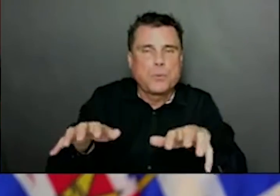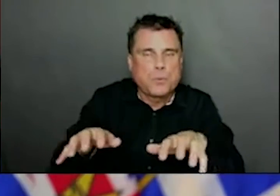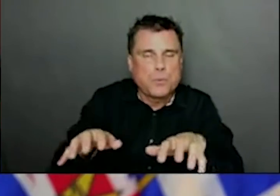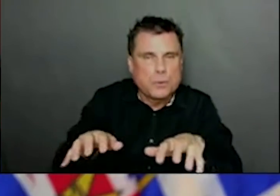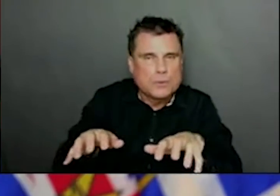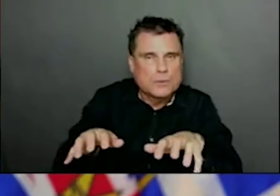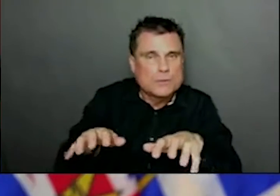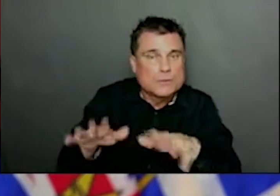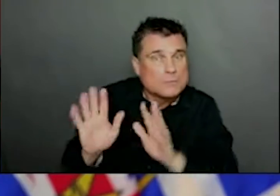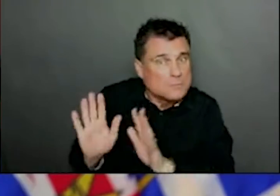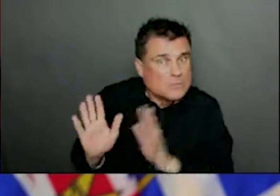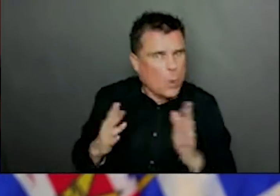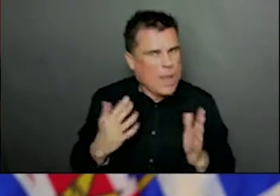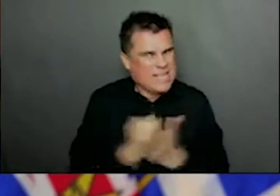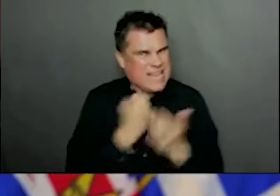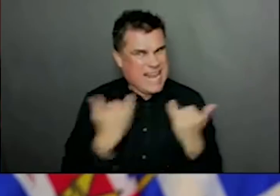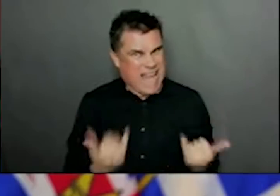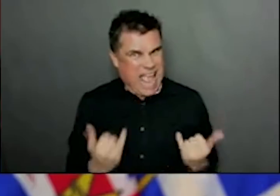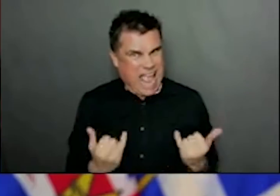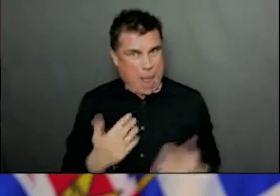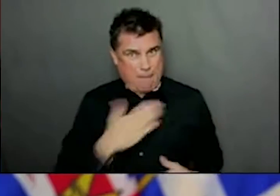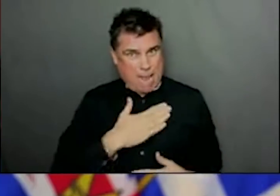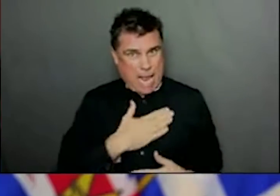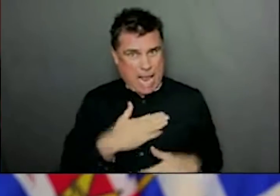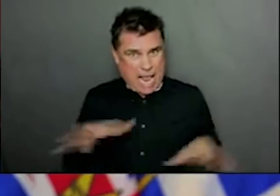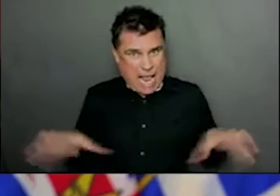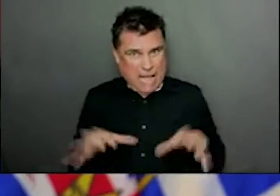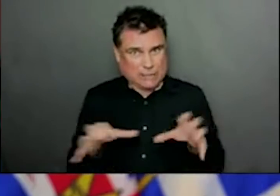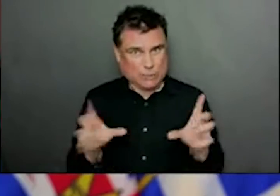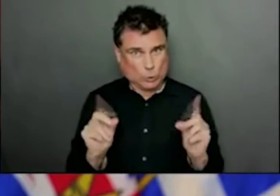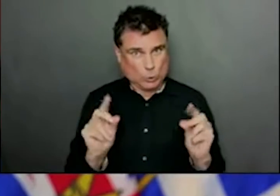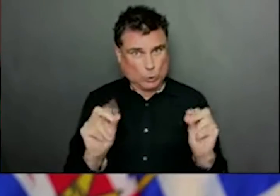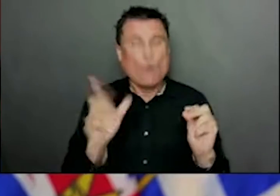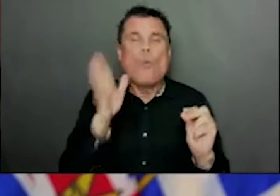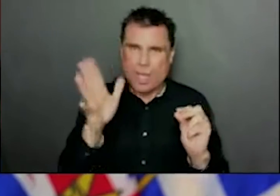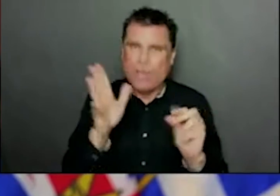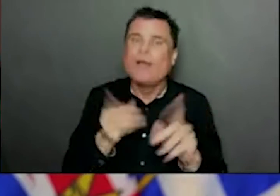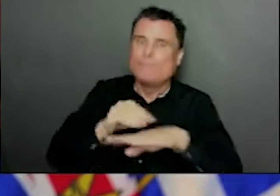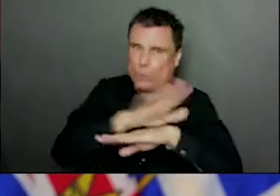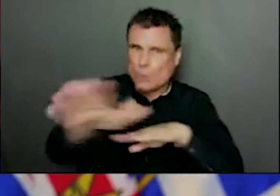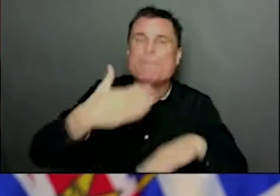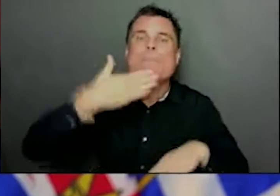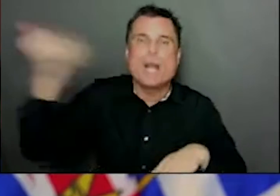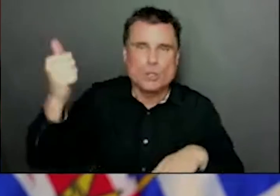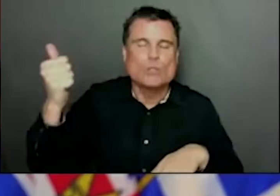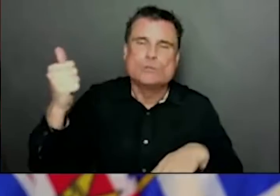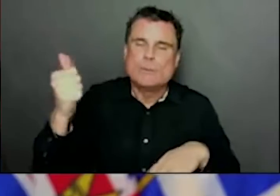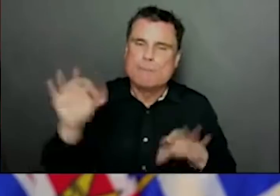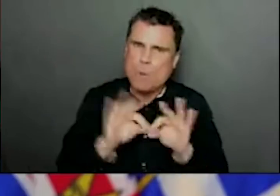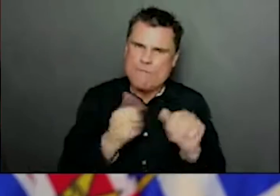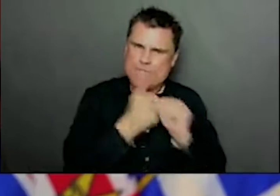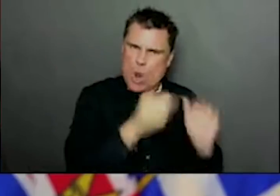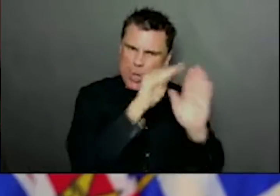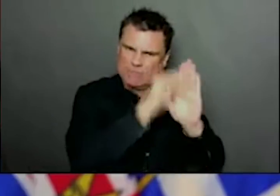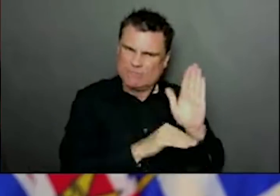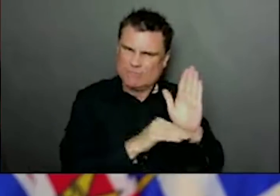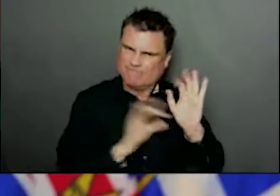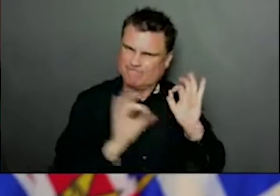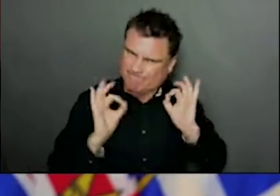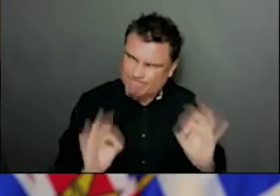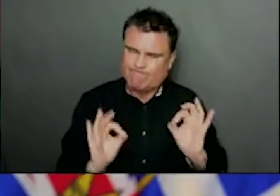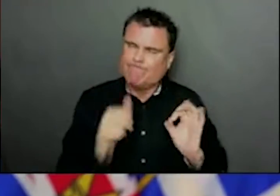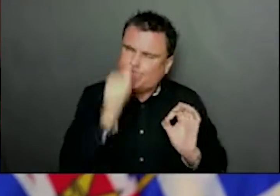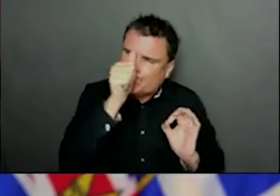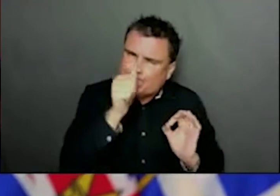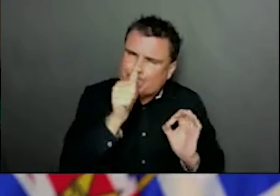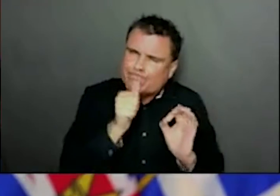tomorrow. The actions you take today make a difference. And I want everybody to take those